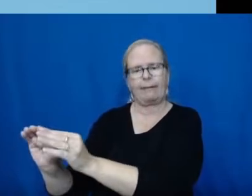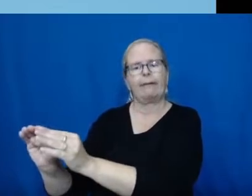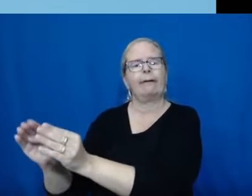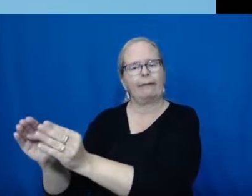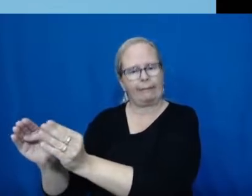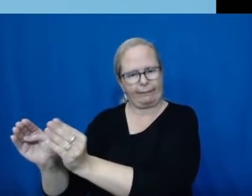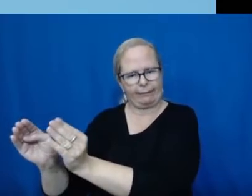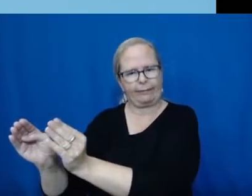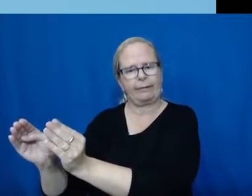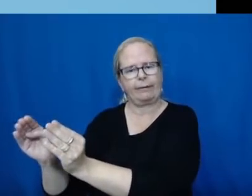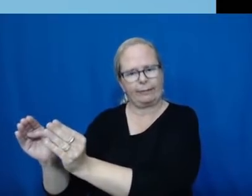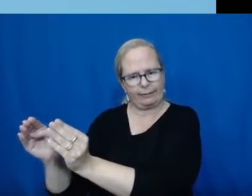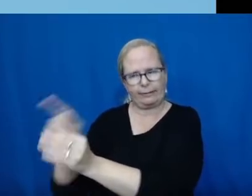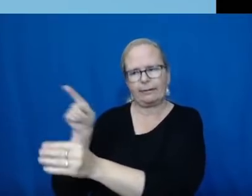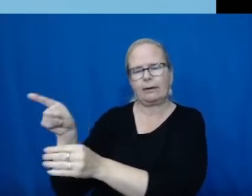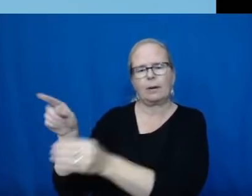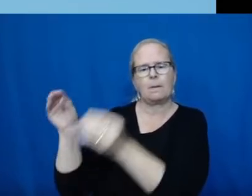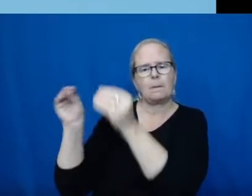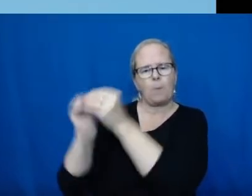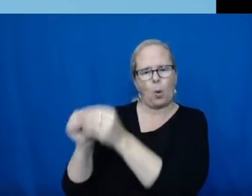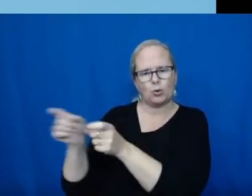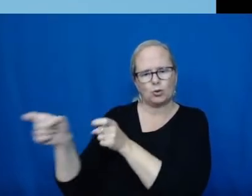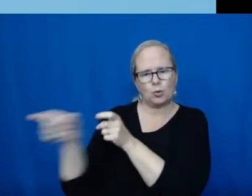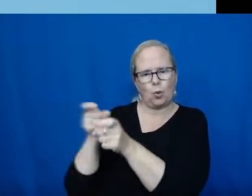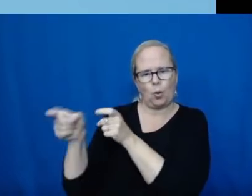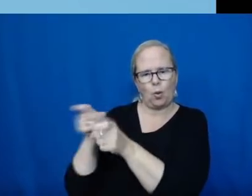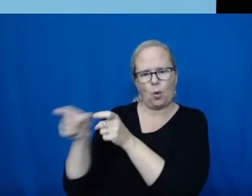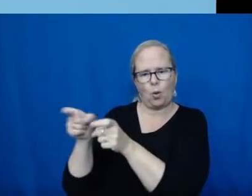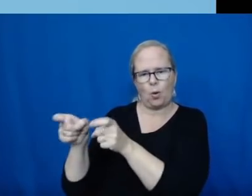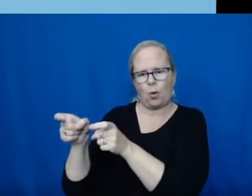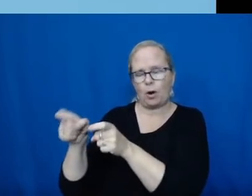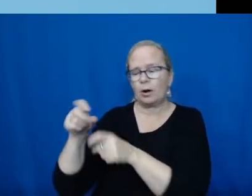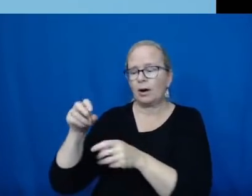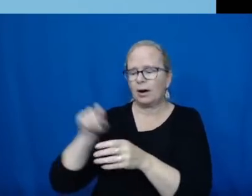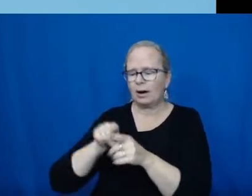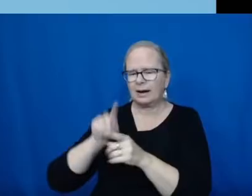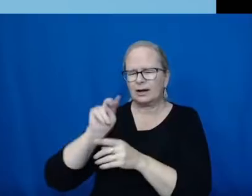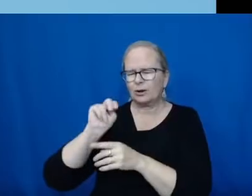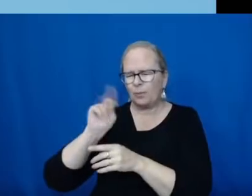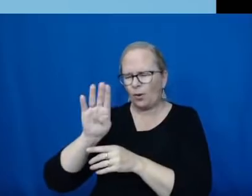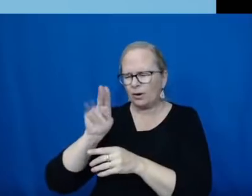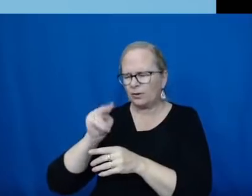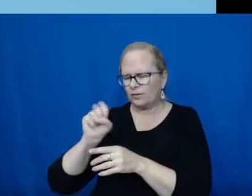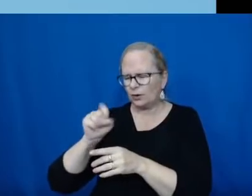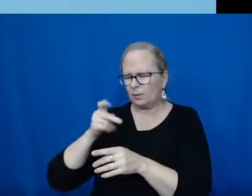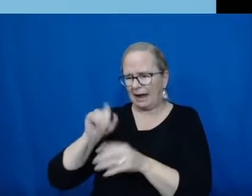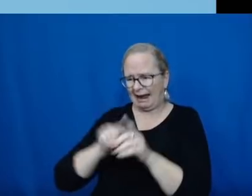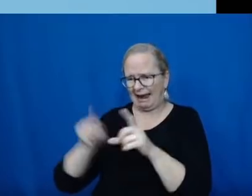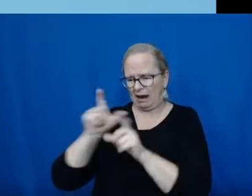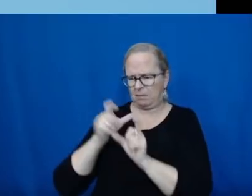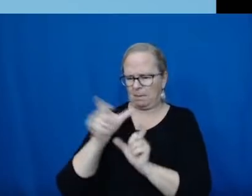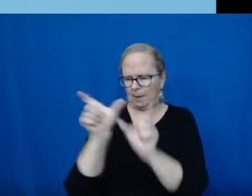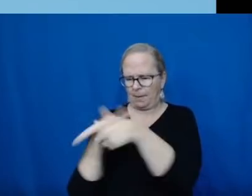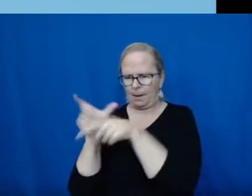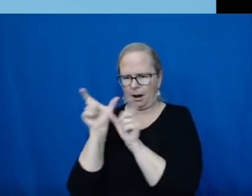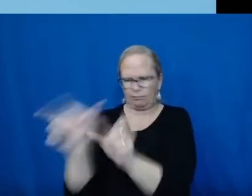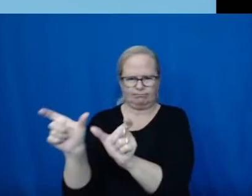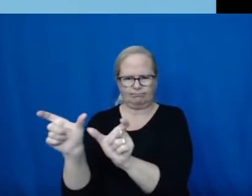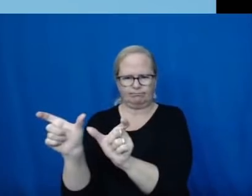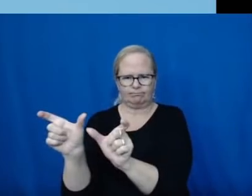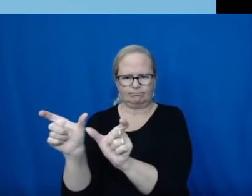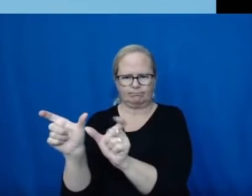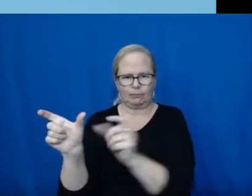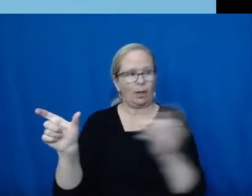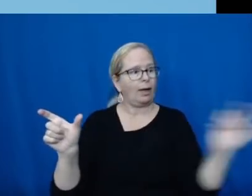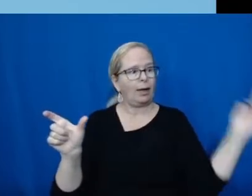new cases. And so basically you see just this small difference in